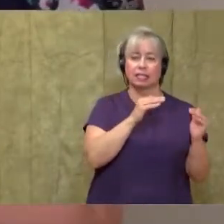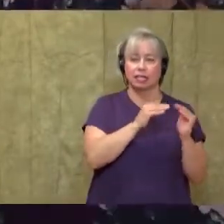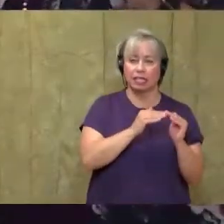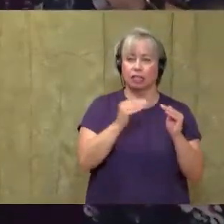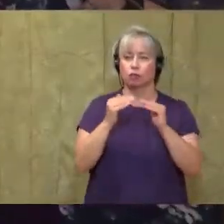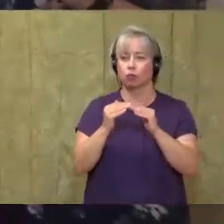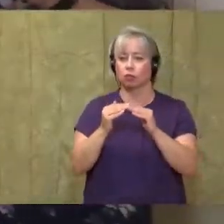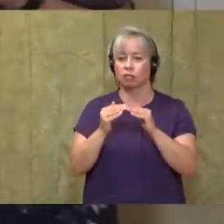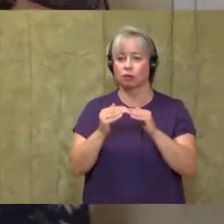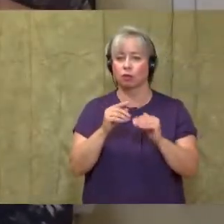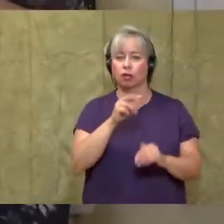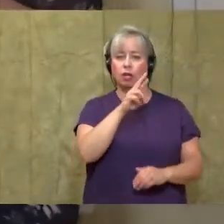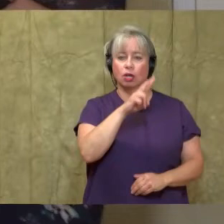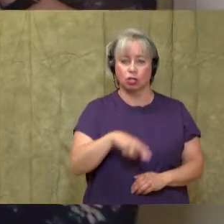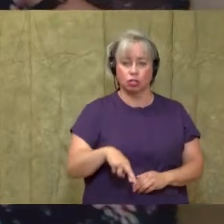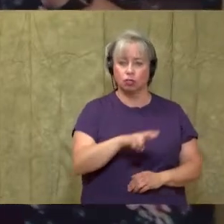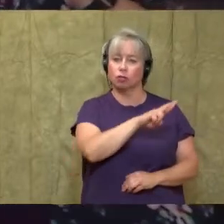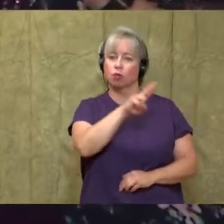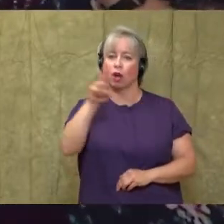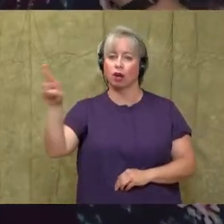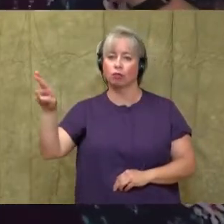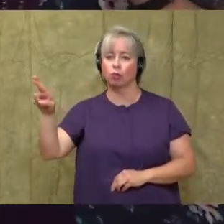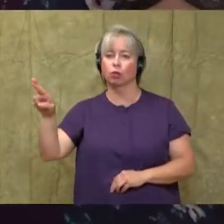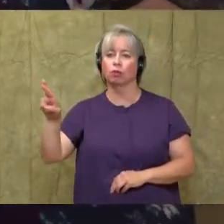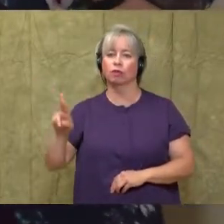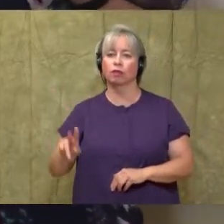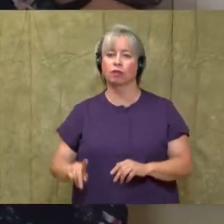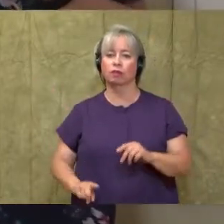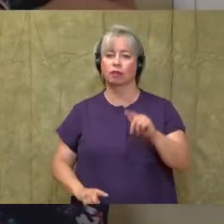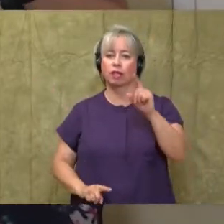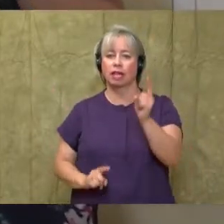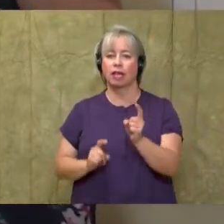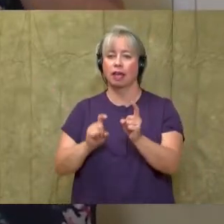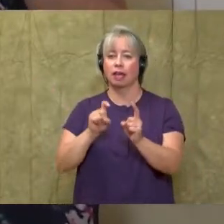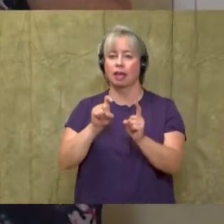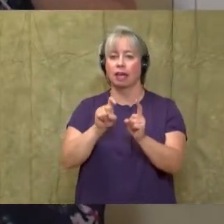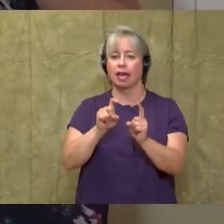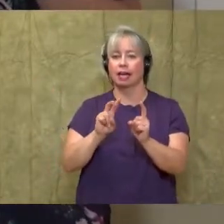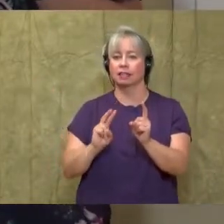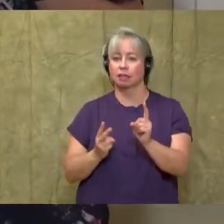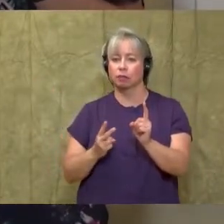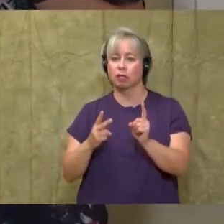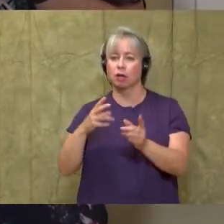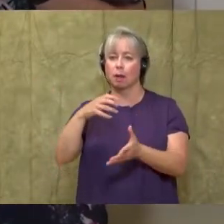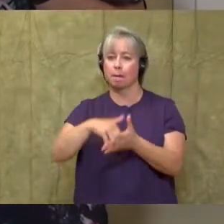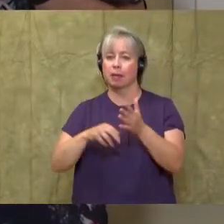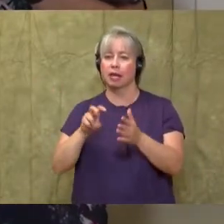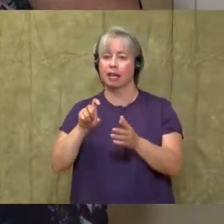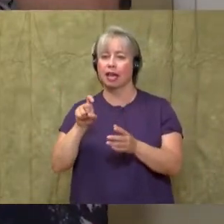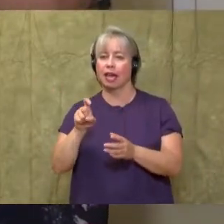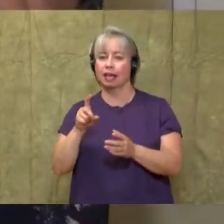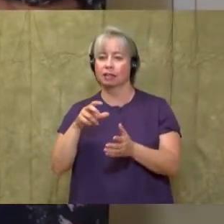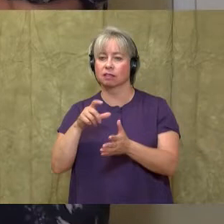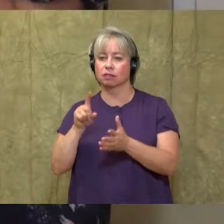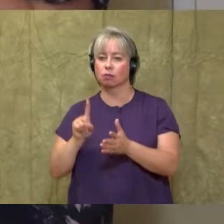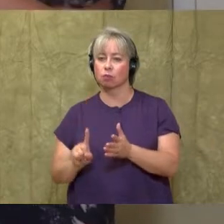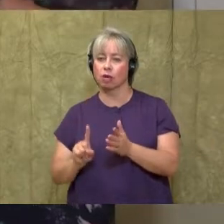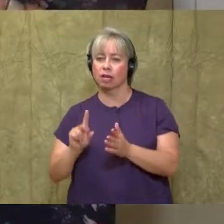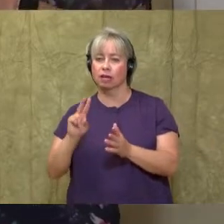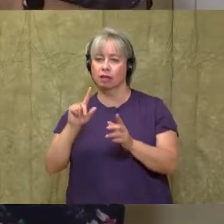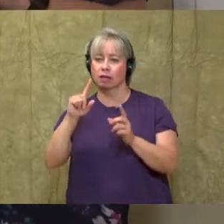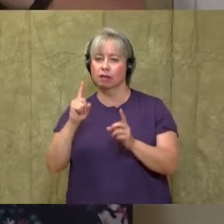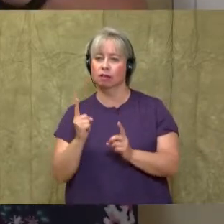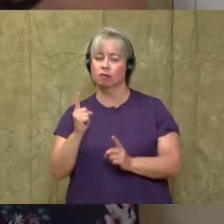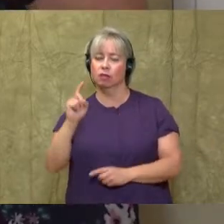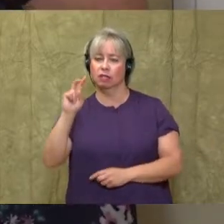this out, the square root of x sub 2 minus x sub 1